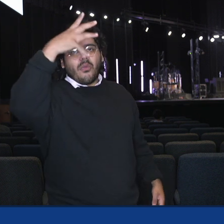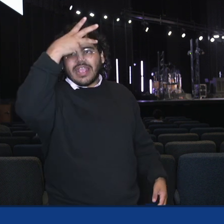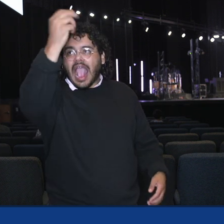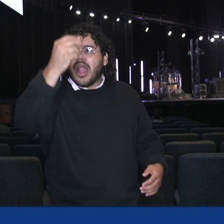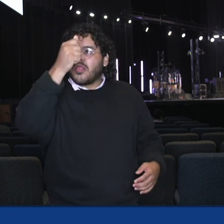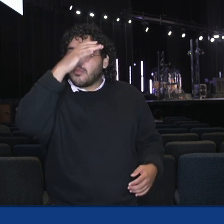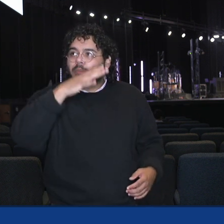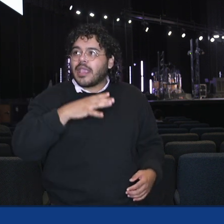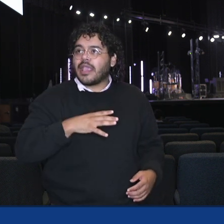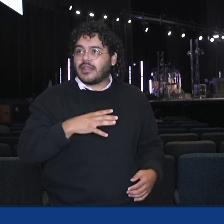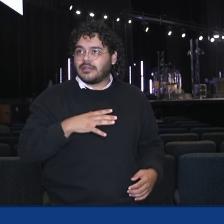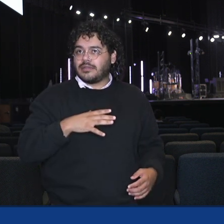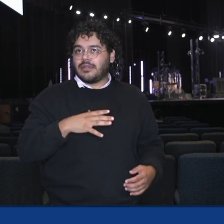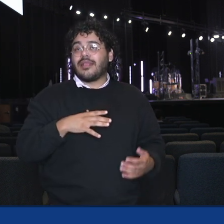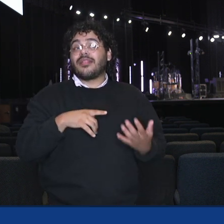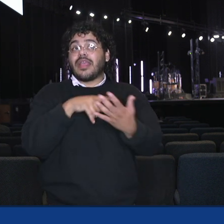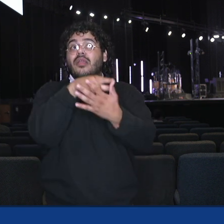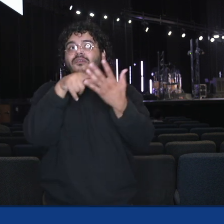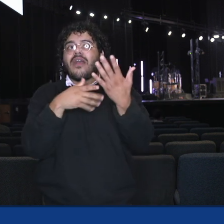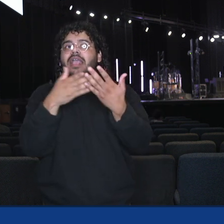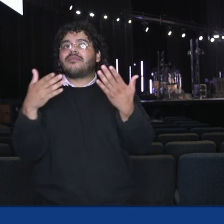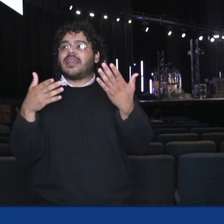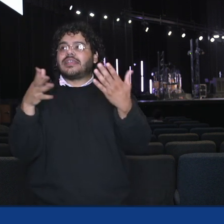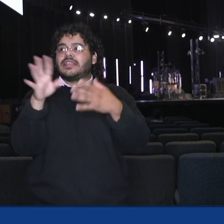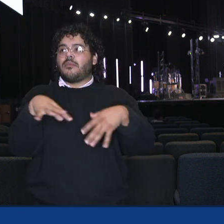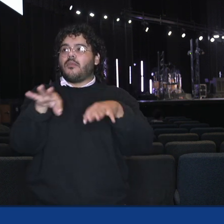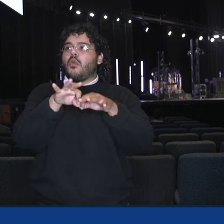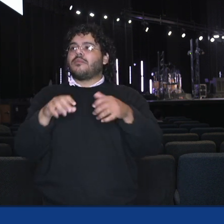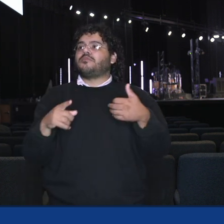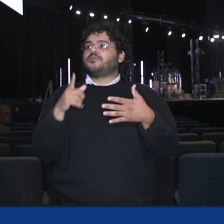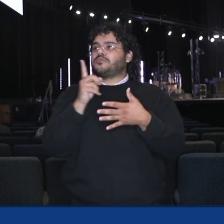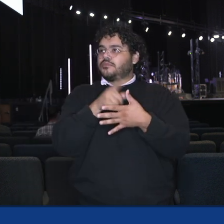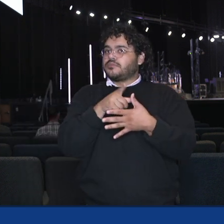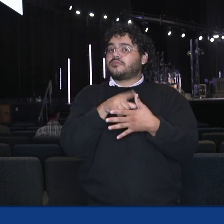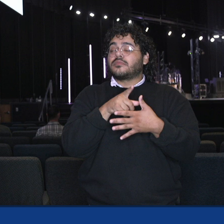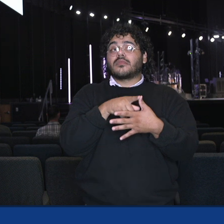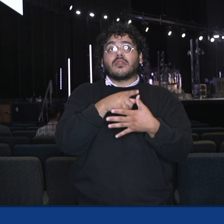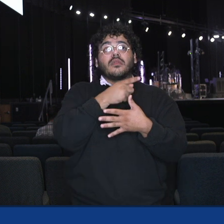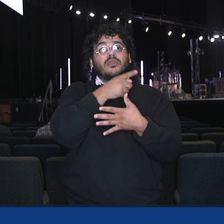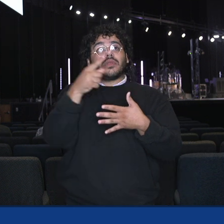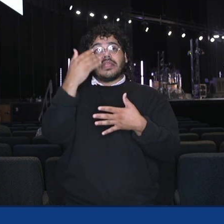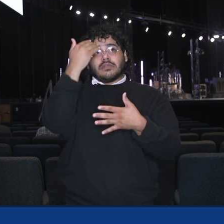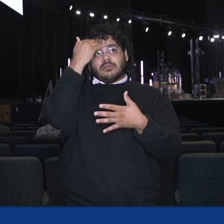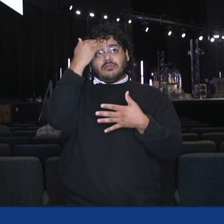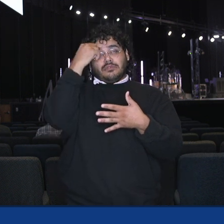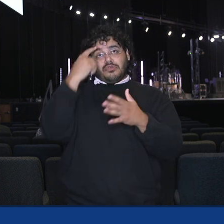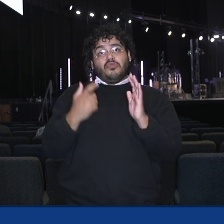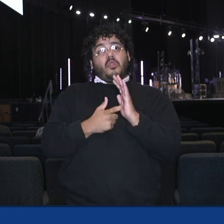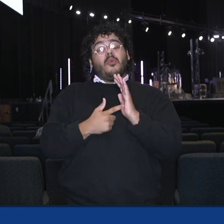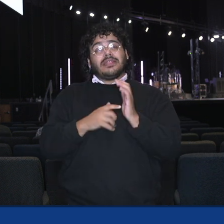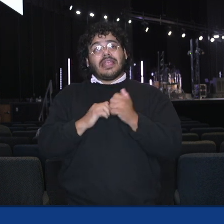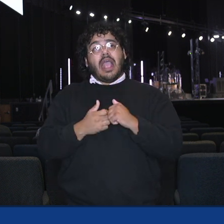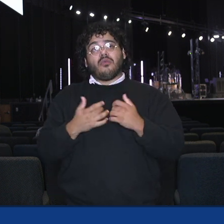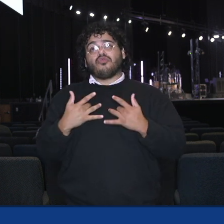We're going to notice five things in this text, all right? Thing number one is incredibly important. Did you notice how normal Jesus is?